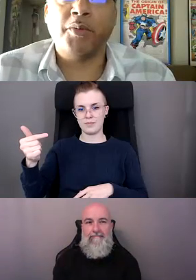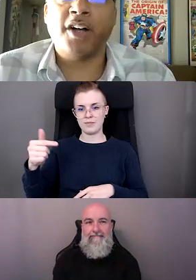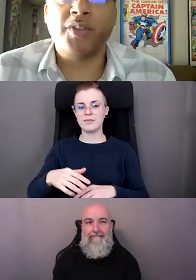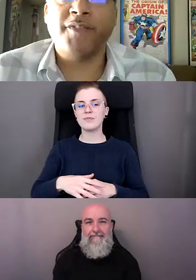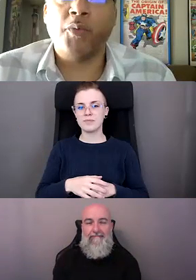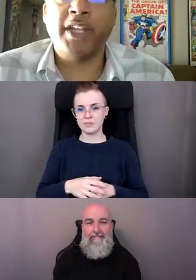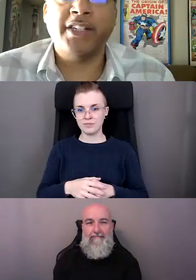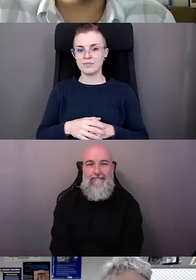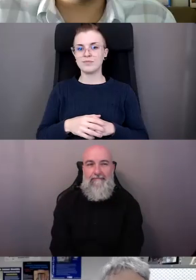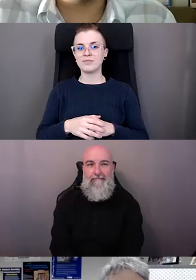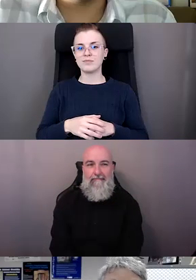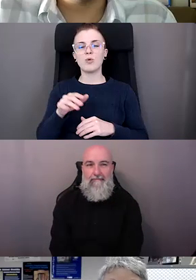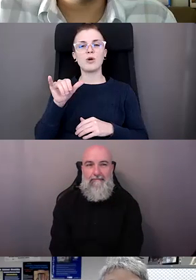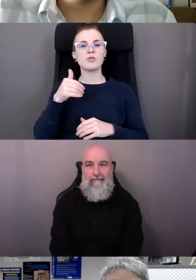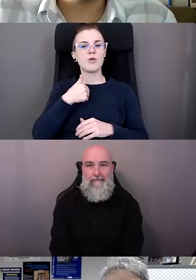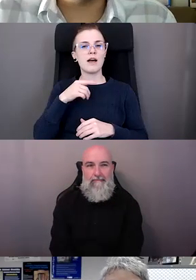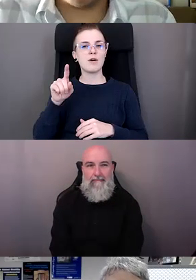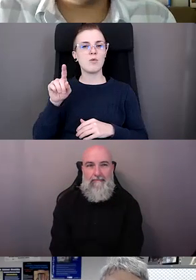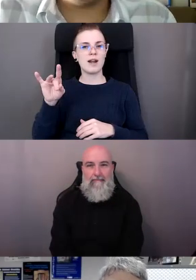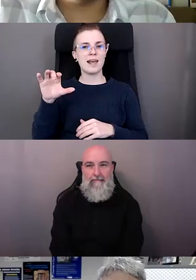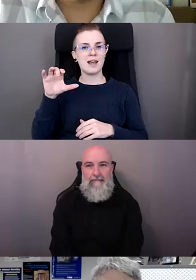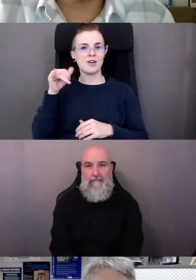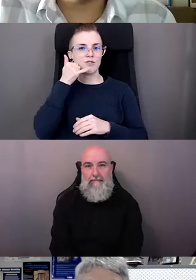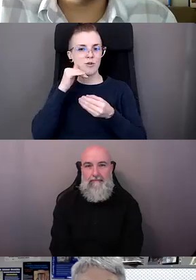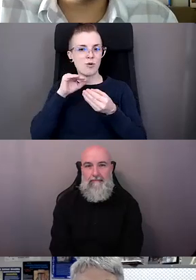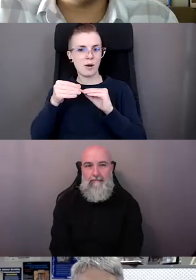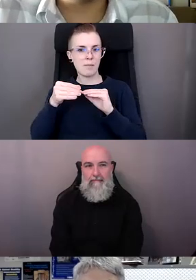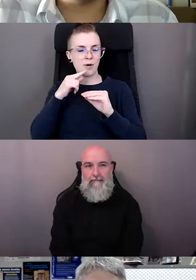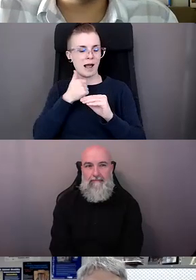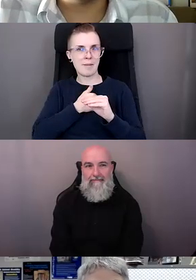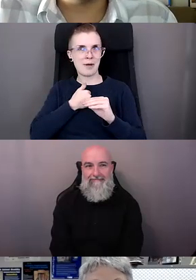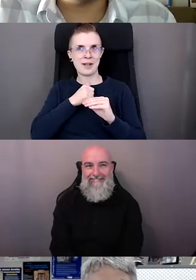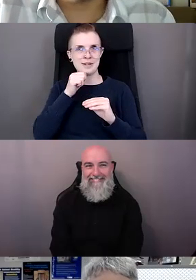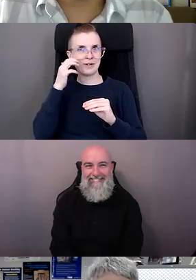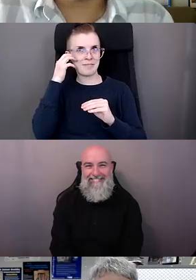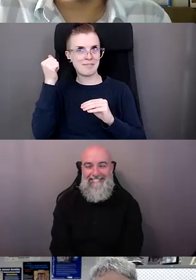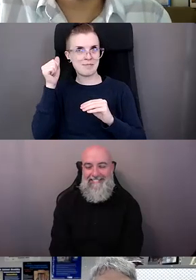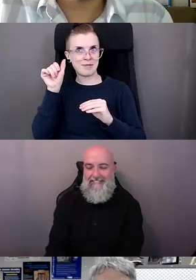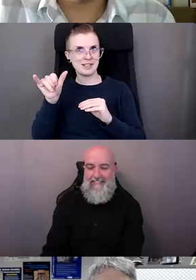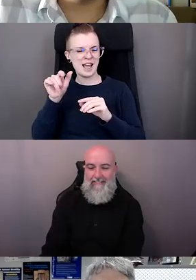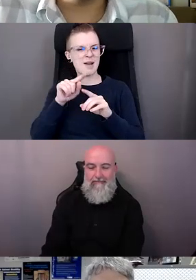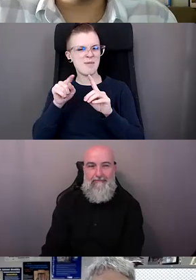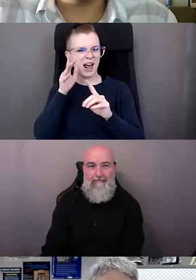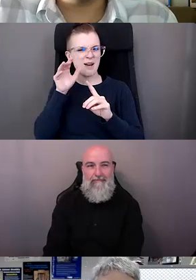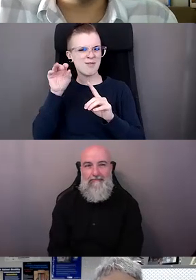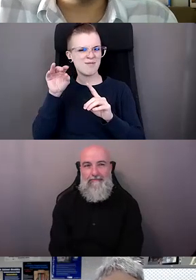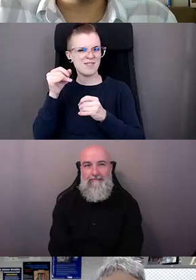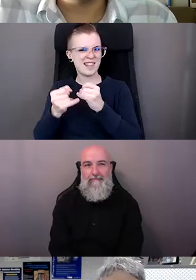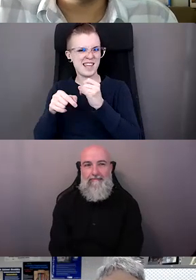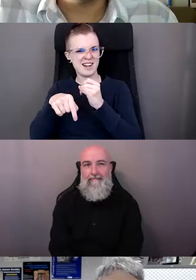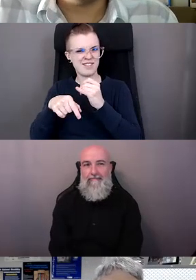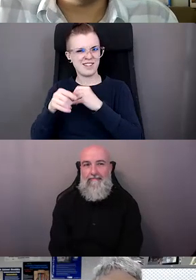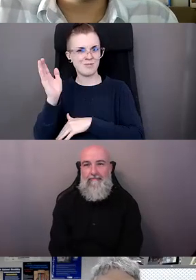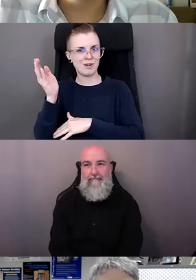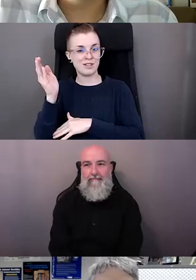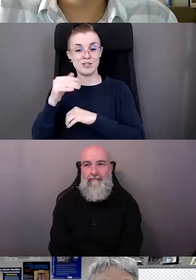vaccine@drtx.org. But we also have a 1-800 number that I apologize I don't have memorized, but I will give all of that out at the end of the presentation.